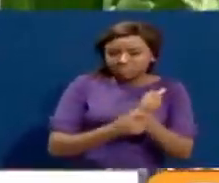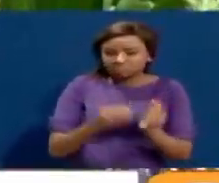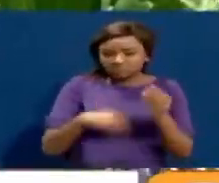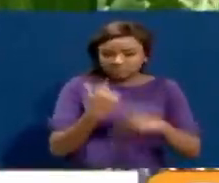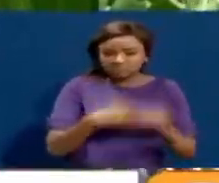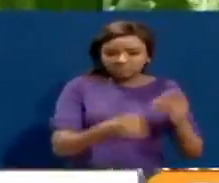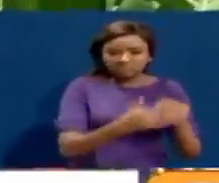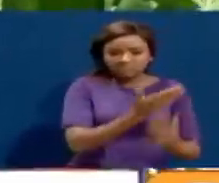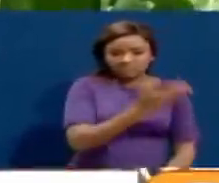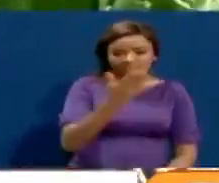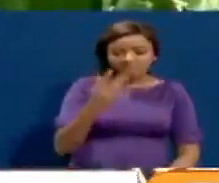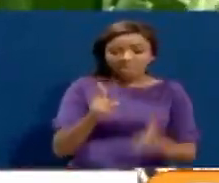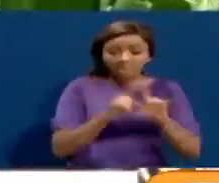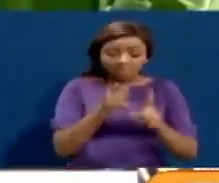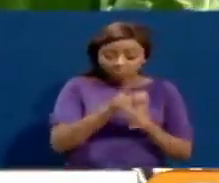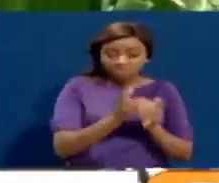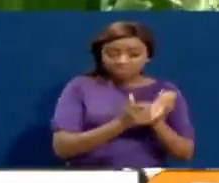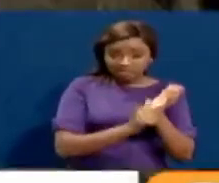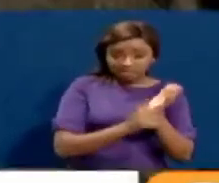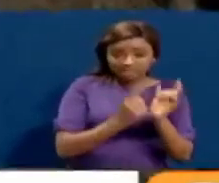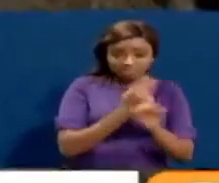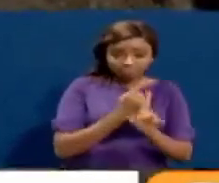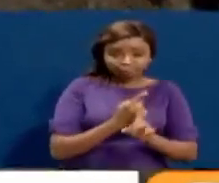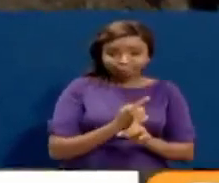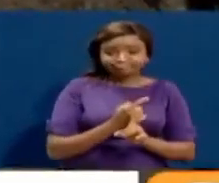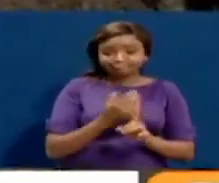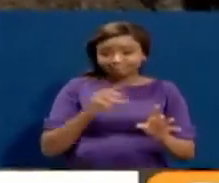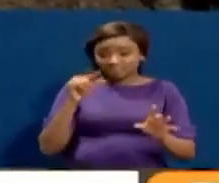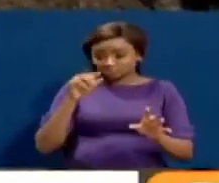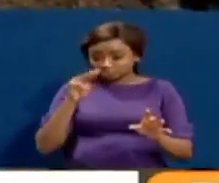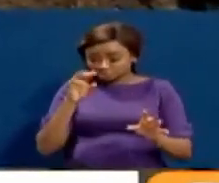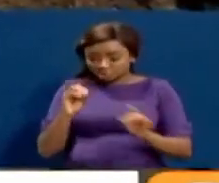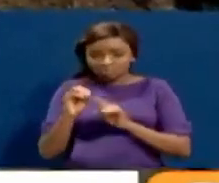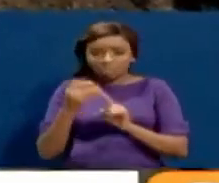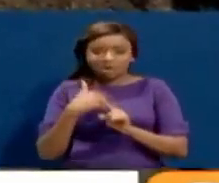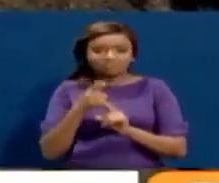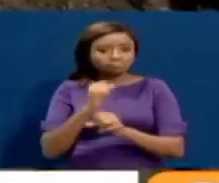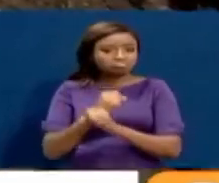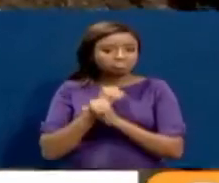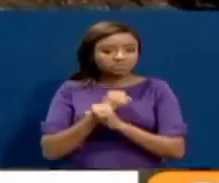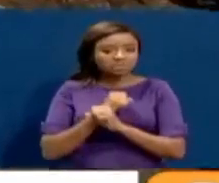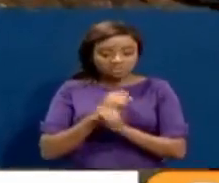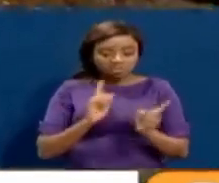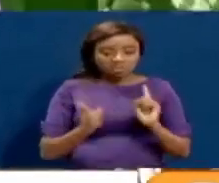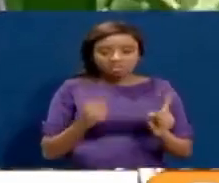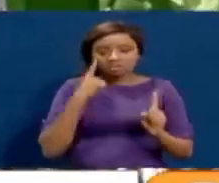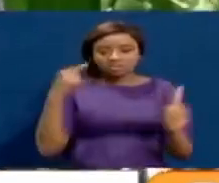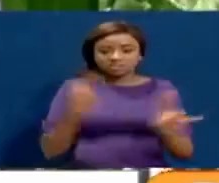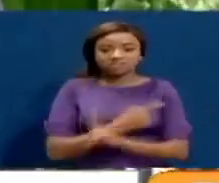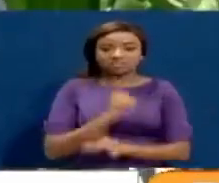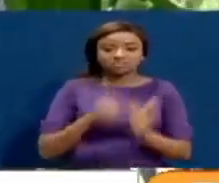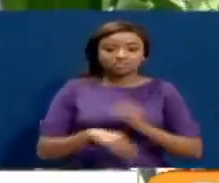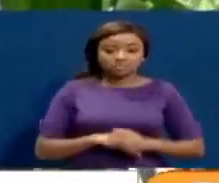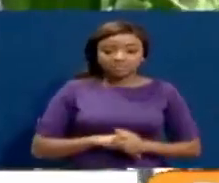the agrovets and the commercial maize that has been inserted the gene that has been protected, so that we can show you the difference.